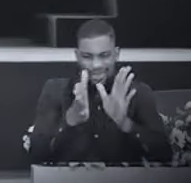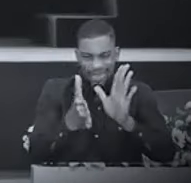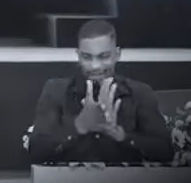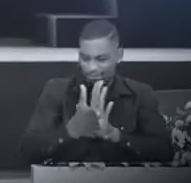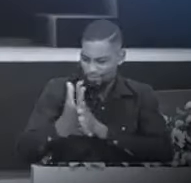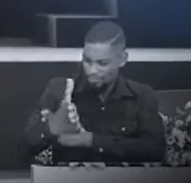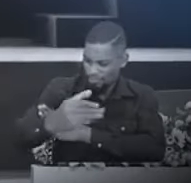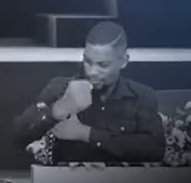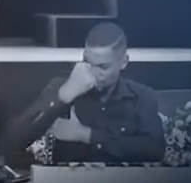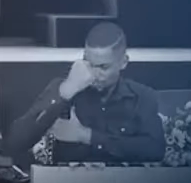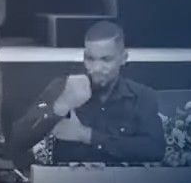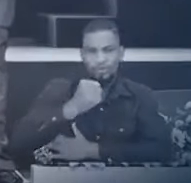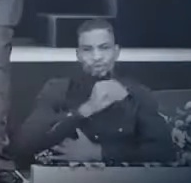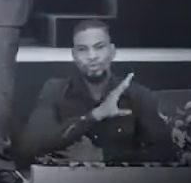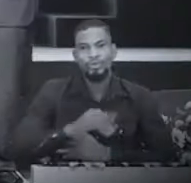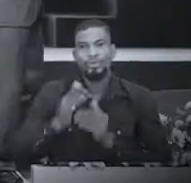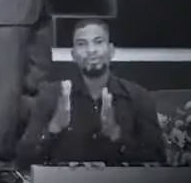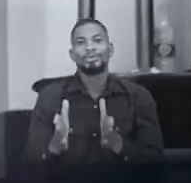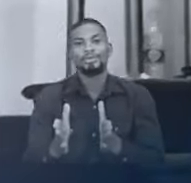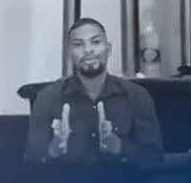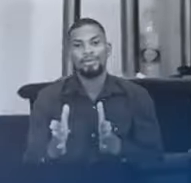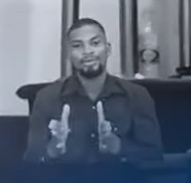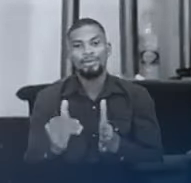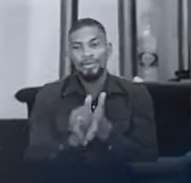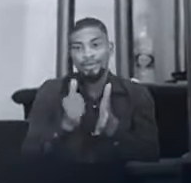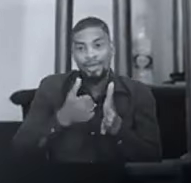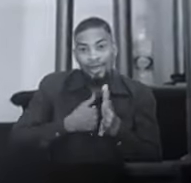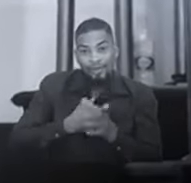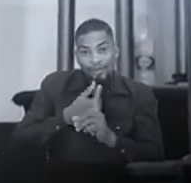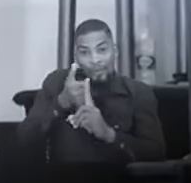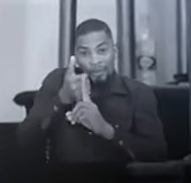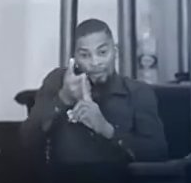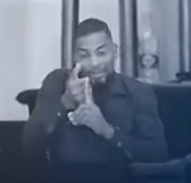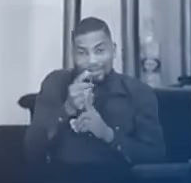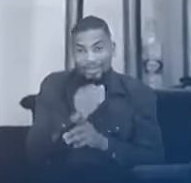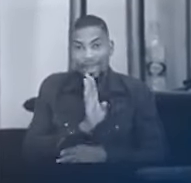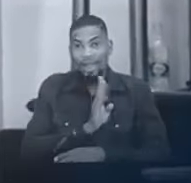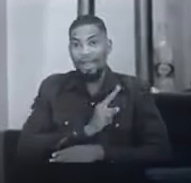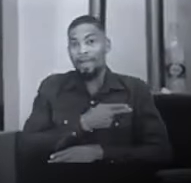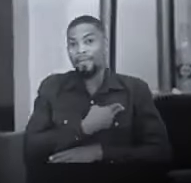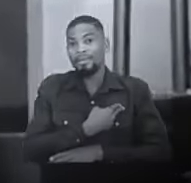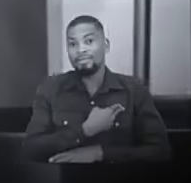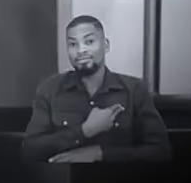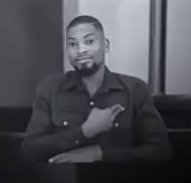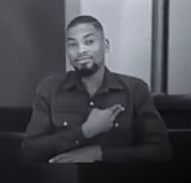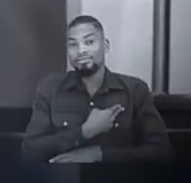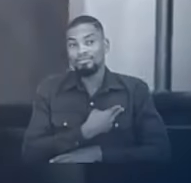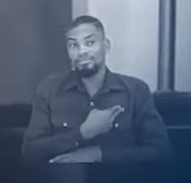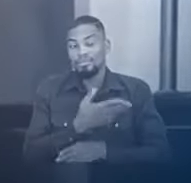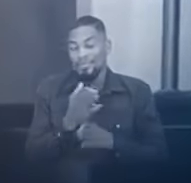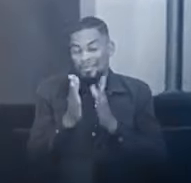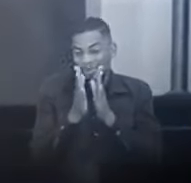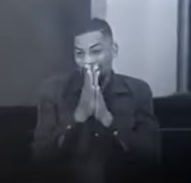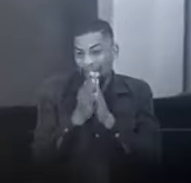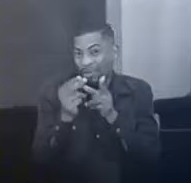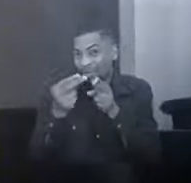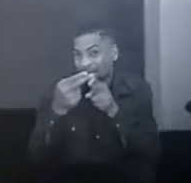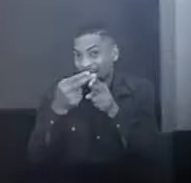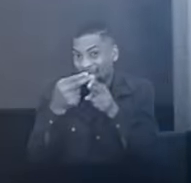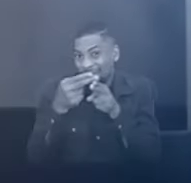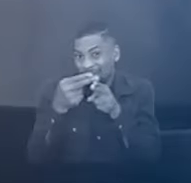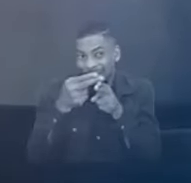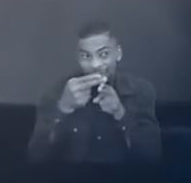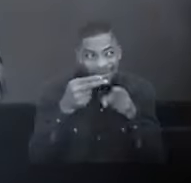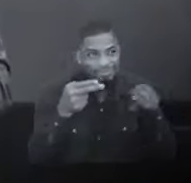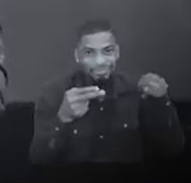is when you yourself have cultivated this habit of going to God yourself. If your prayer is just limited to the